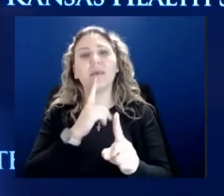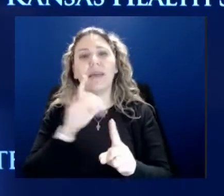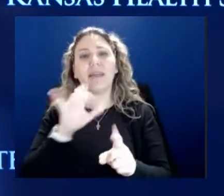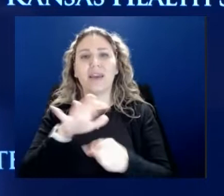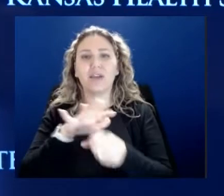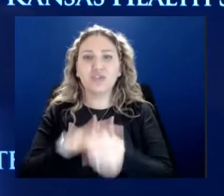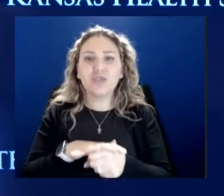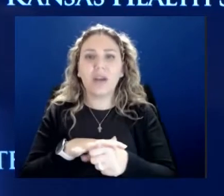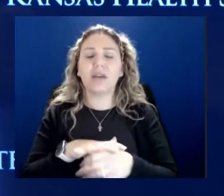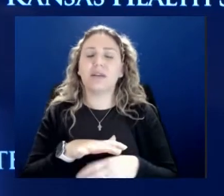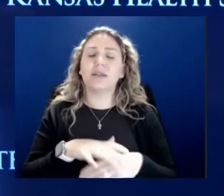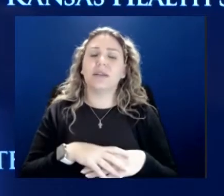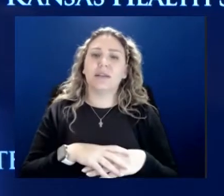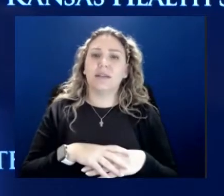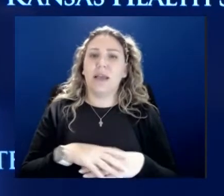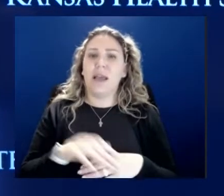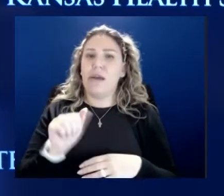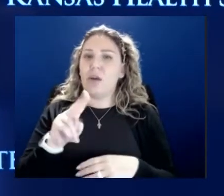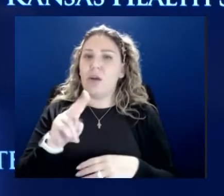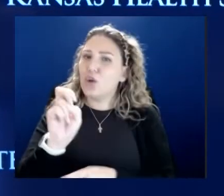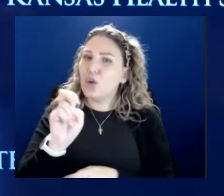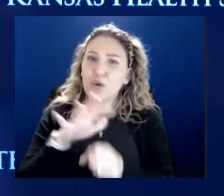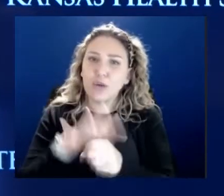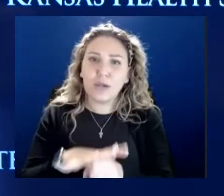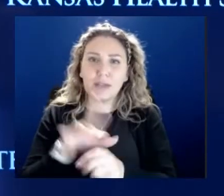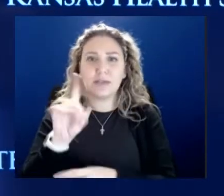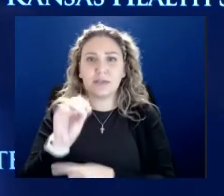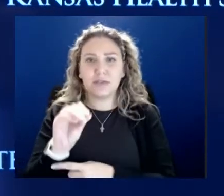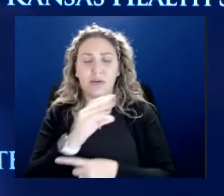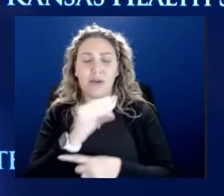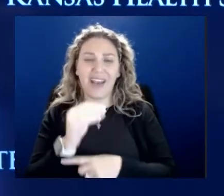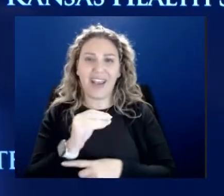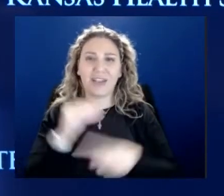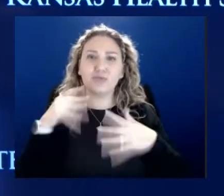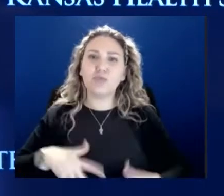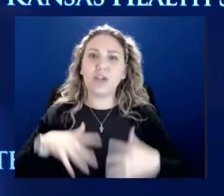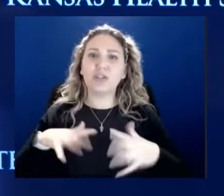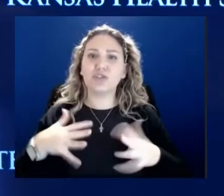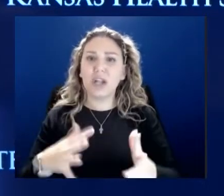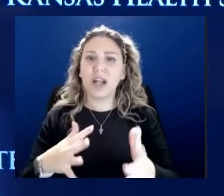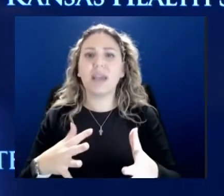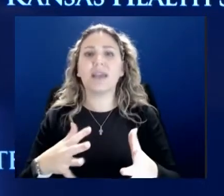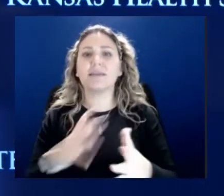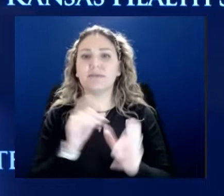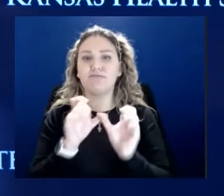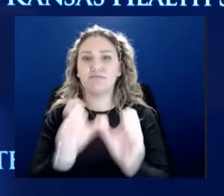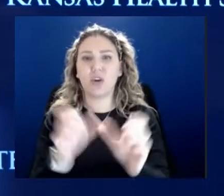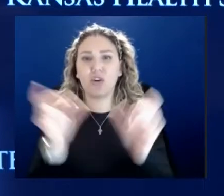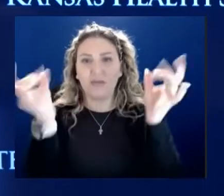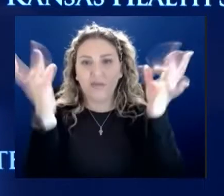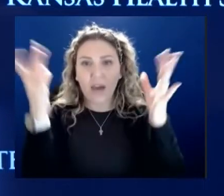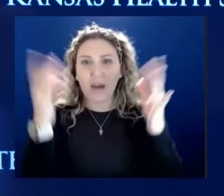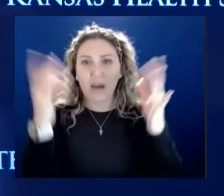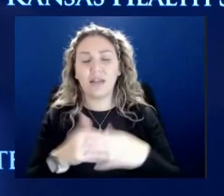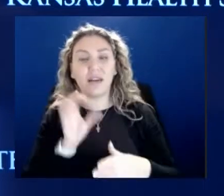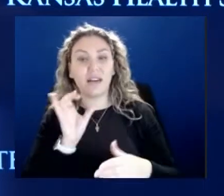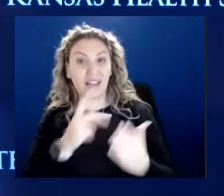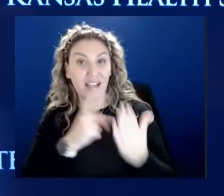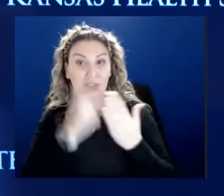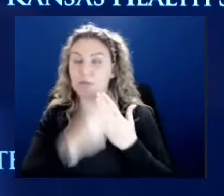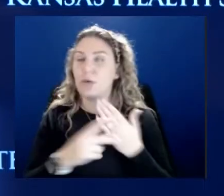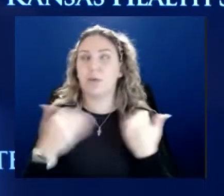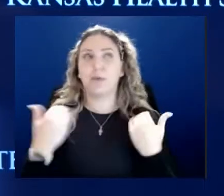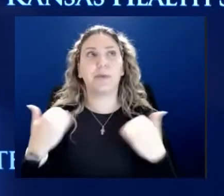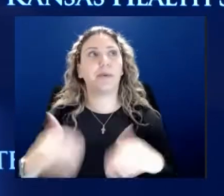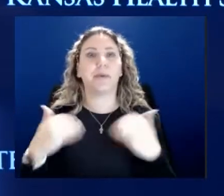disorder, will help buffer against depression and anxiety, will help buffer against ongoing violence. And so I think that programming is